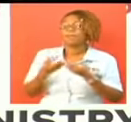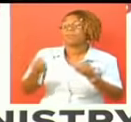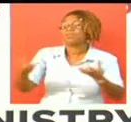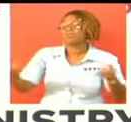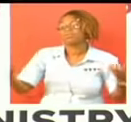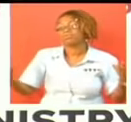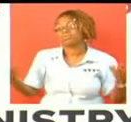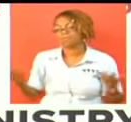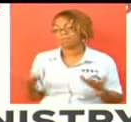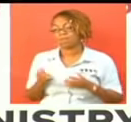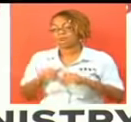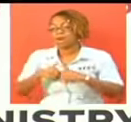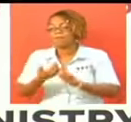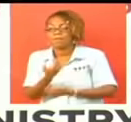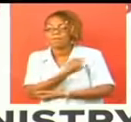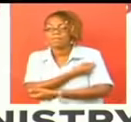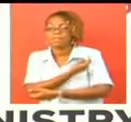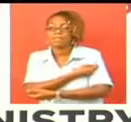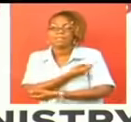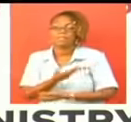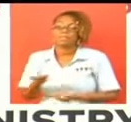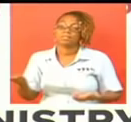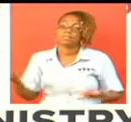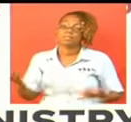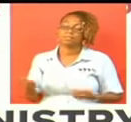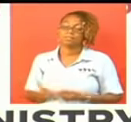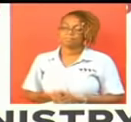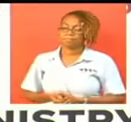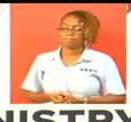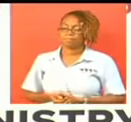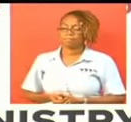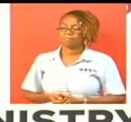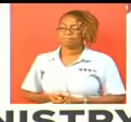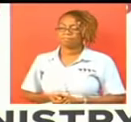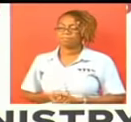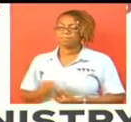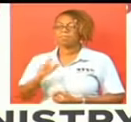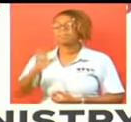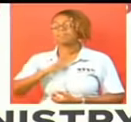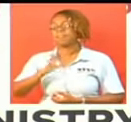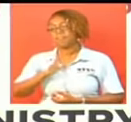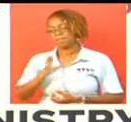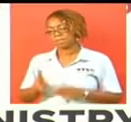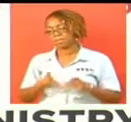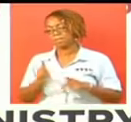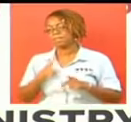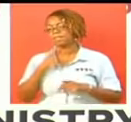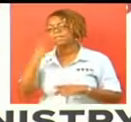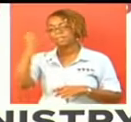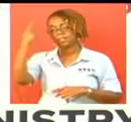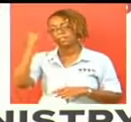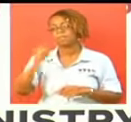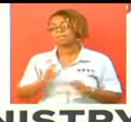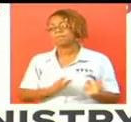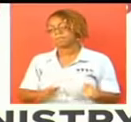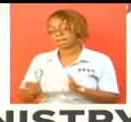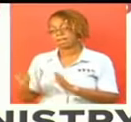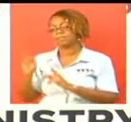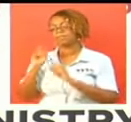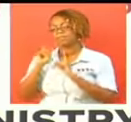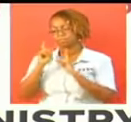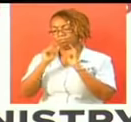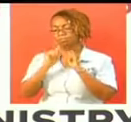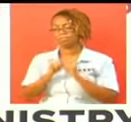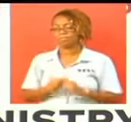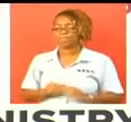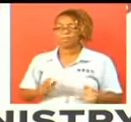in circulation, the plans for the recommendations for the strategies for reducing the